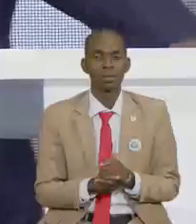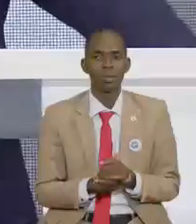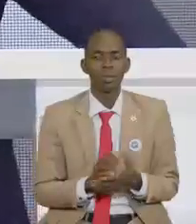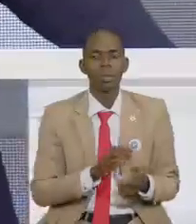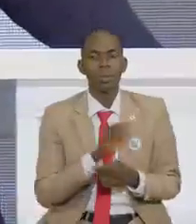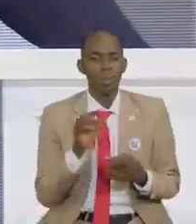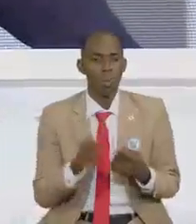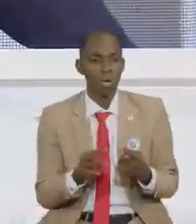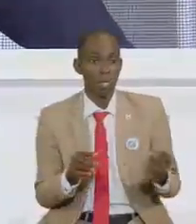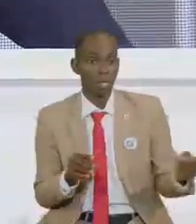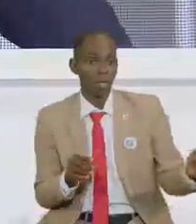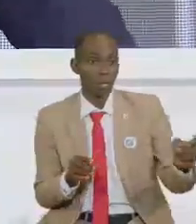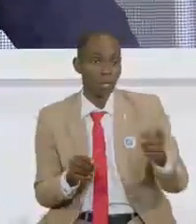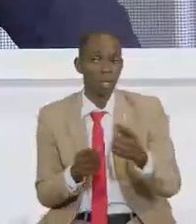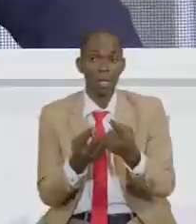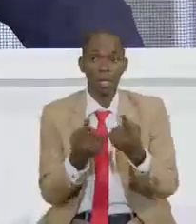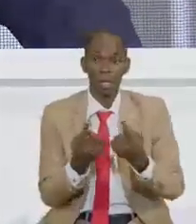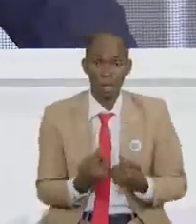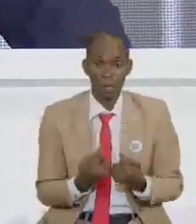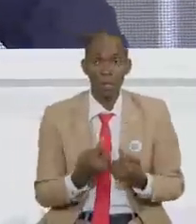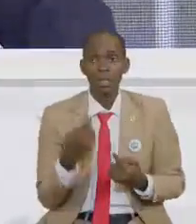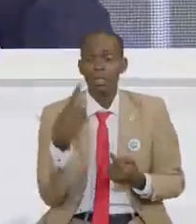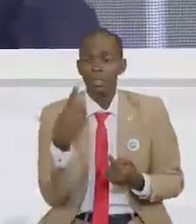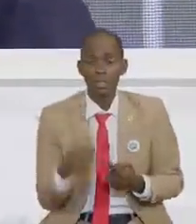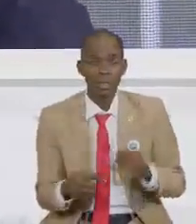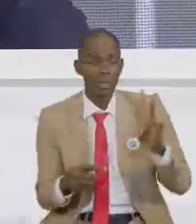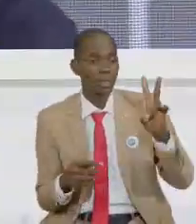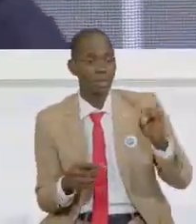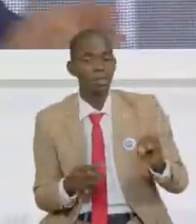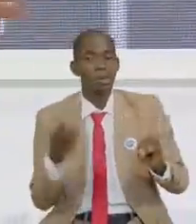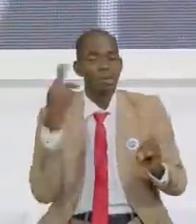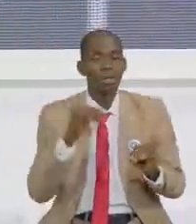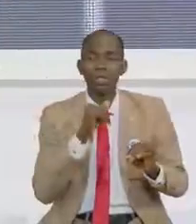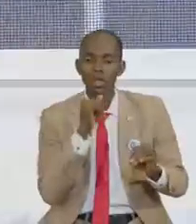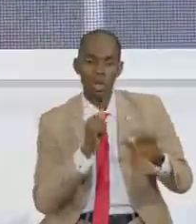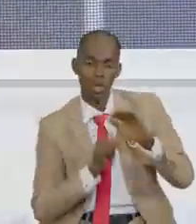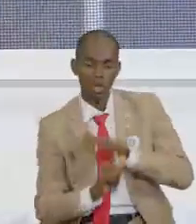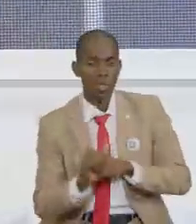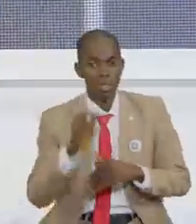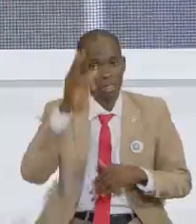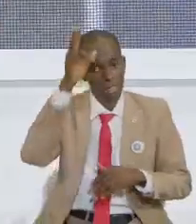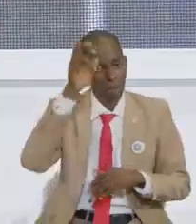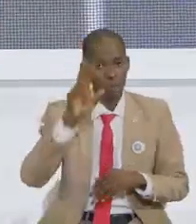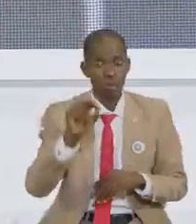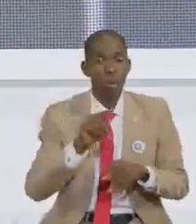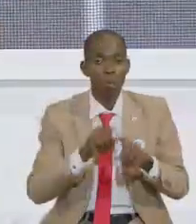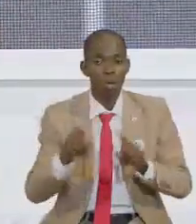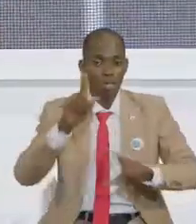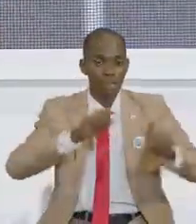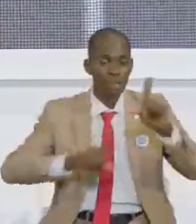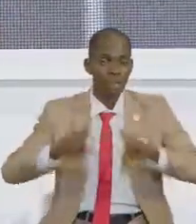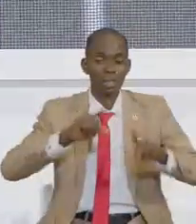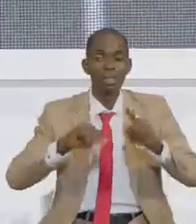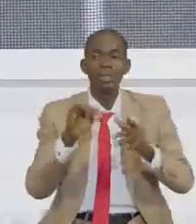came, they were not subject to demons, to devils. They said, the devils are subject